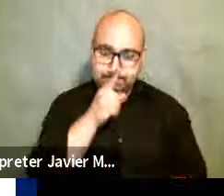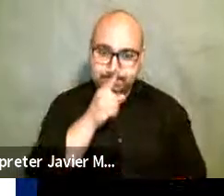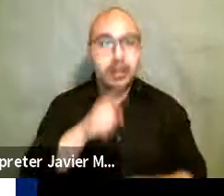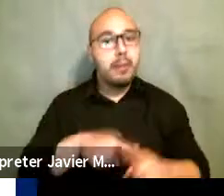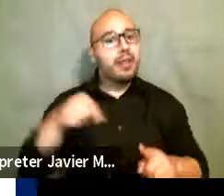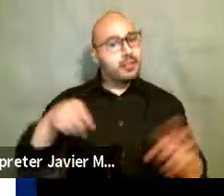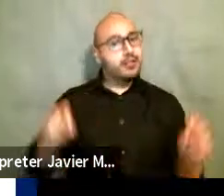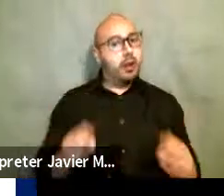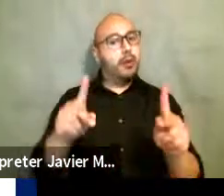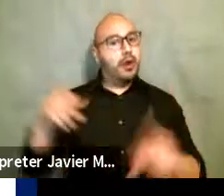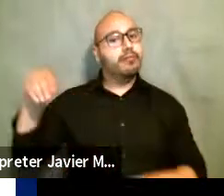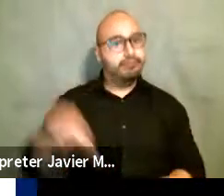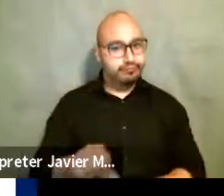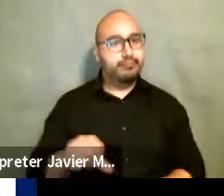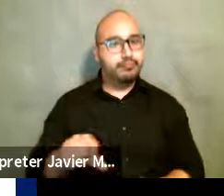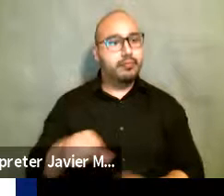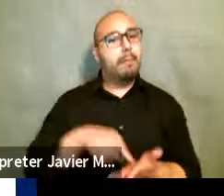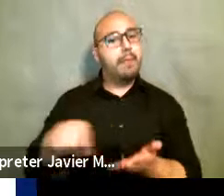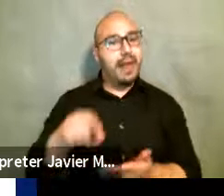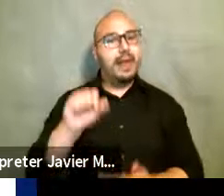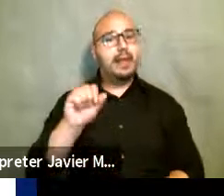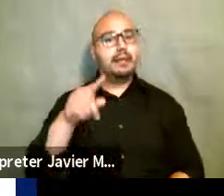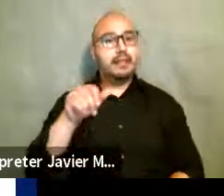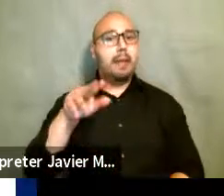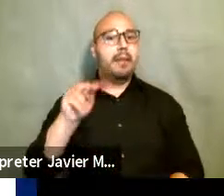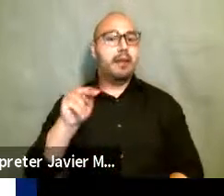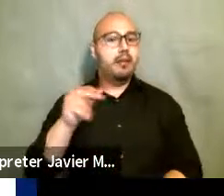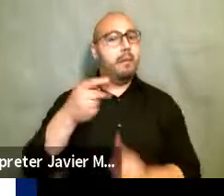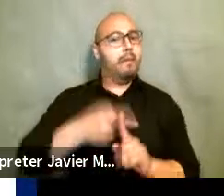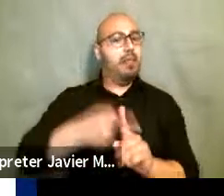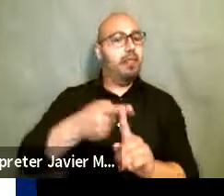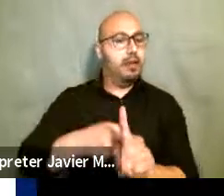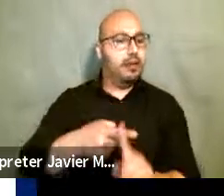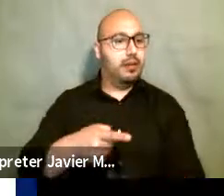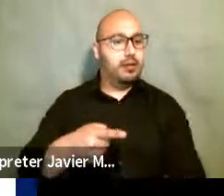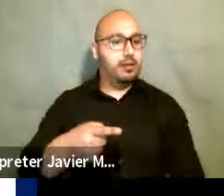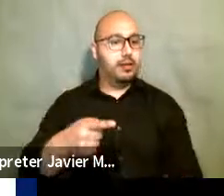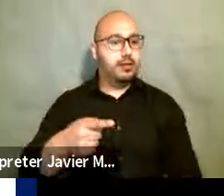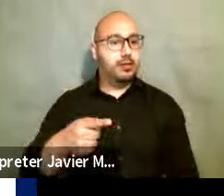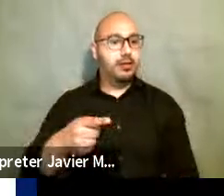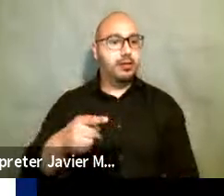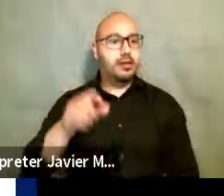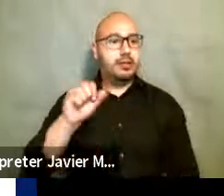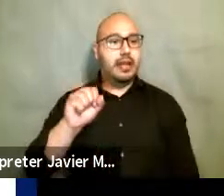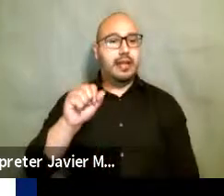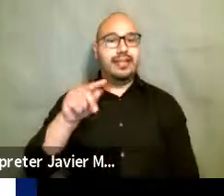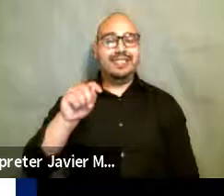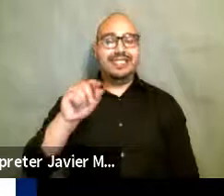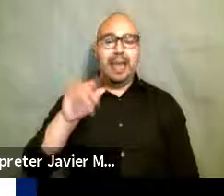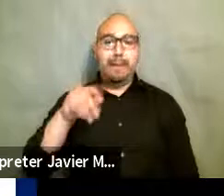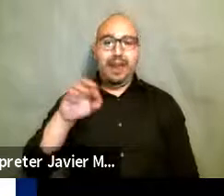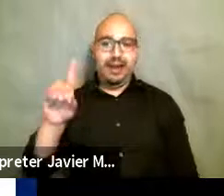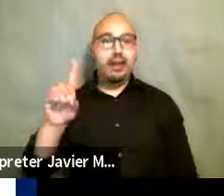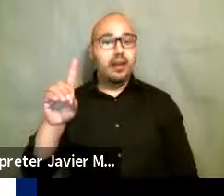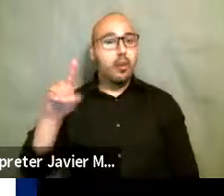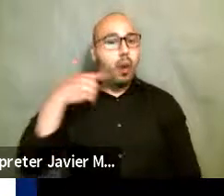this opportunity does pay you a stipend on a monthly basis. This opportunity is a semester-long opportunity, so we